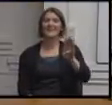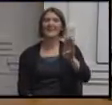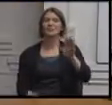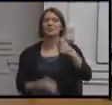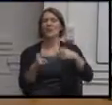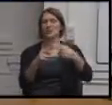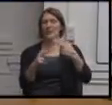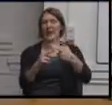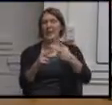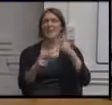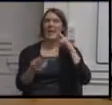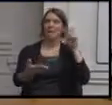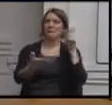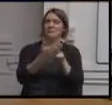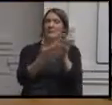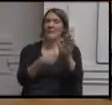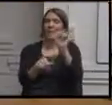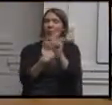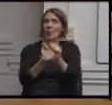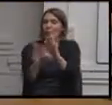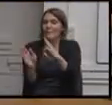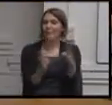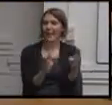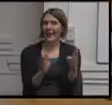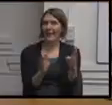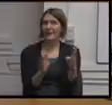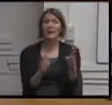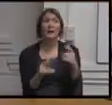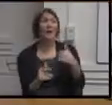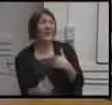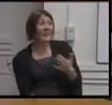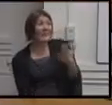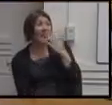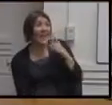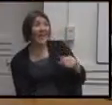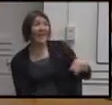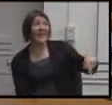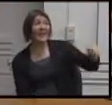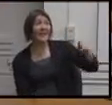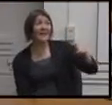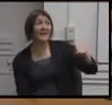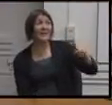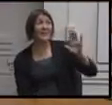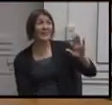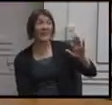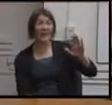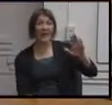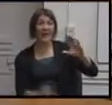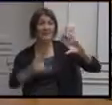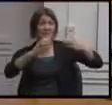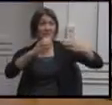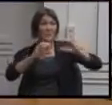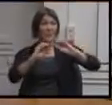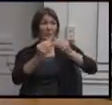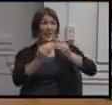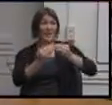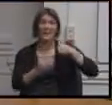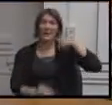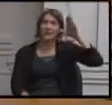and town meeting article. I want to thank everybody from Downtown Alliance for their